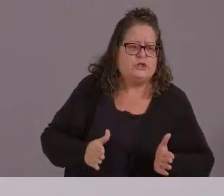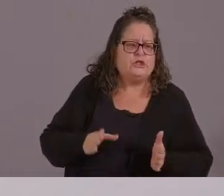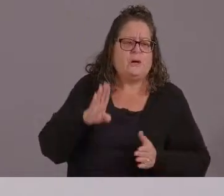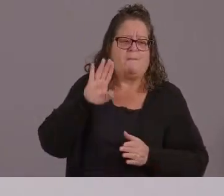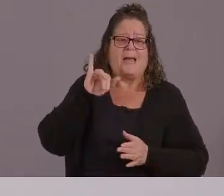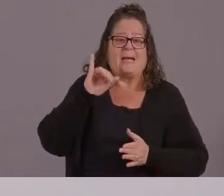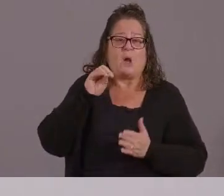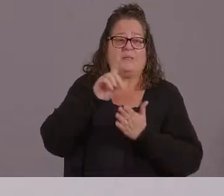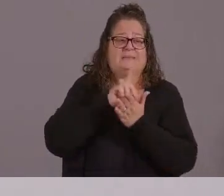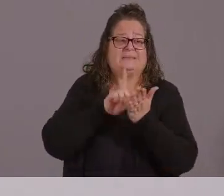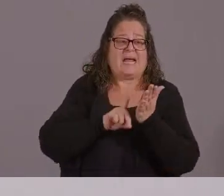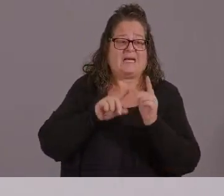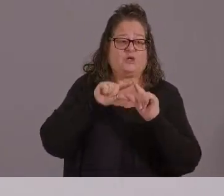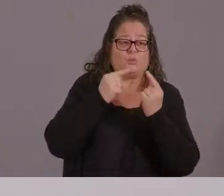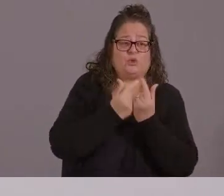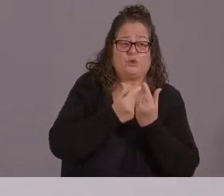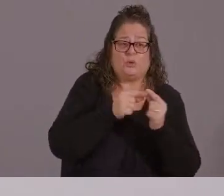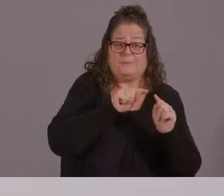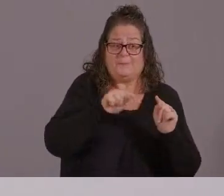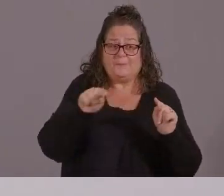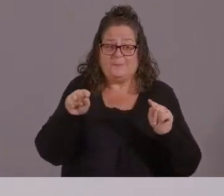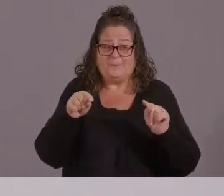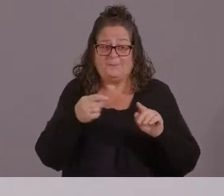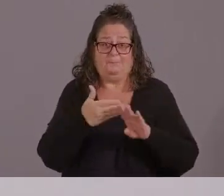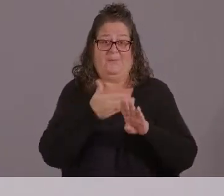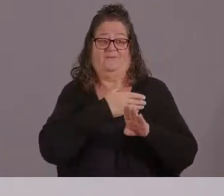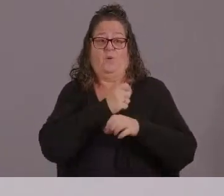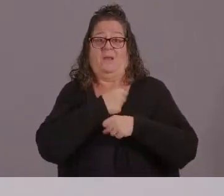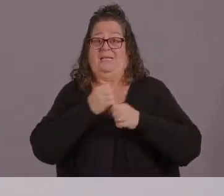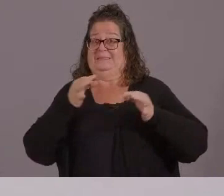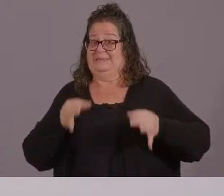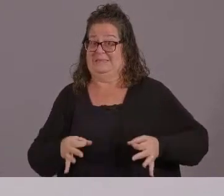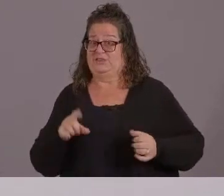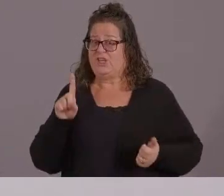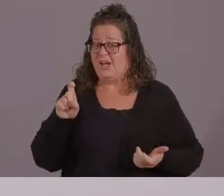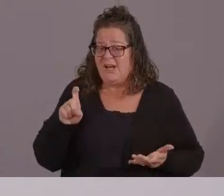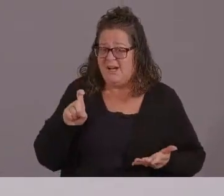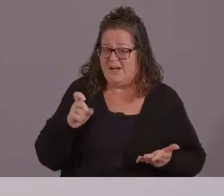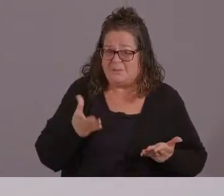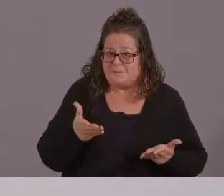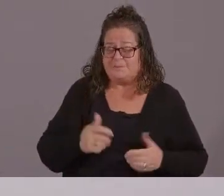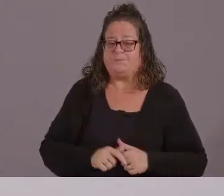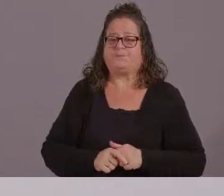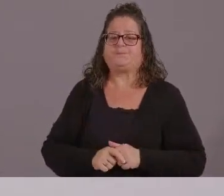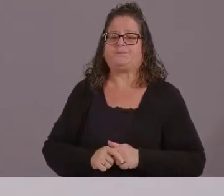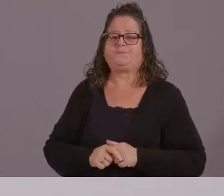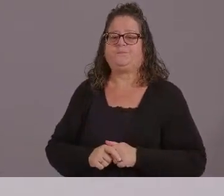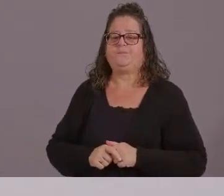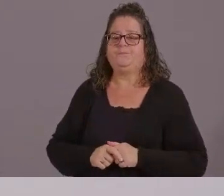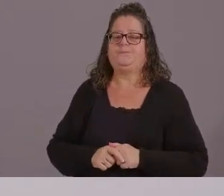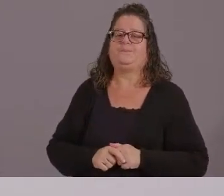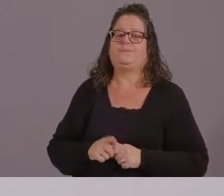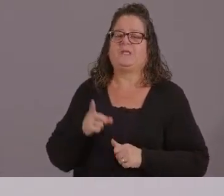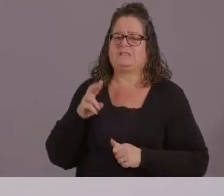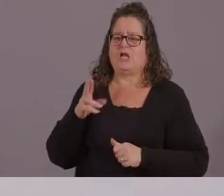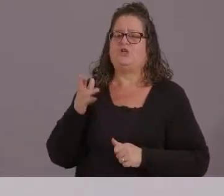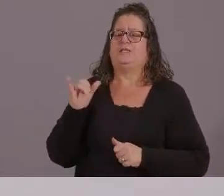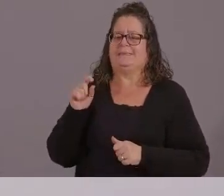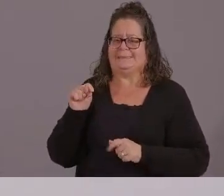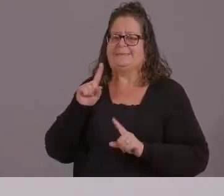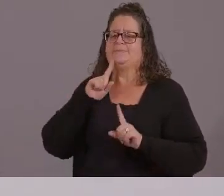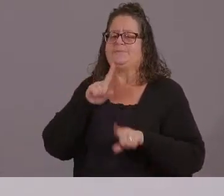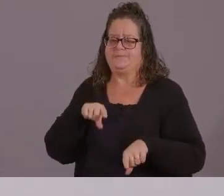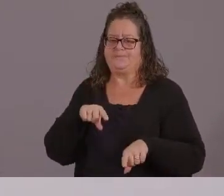to go to recommendations? So we have communication with